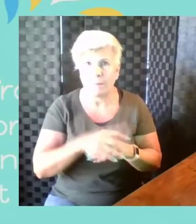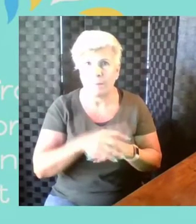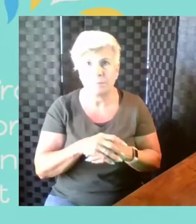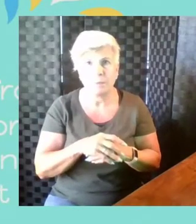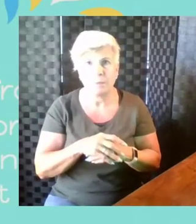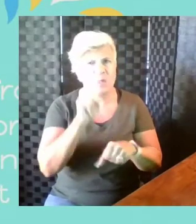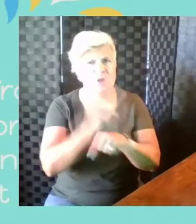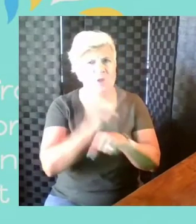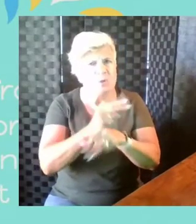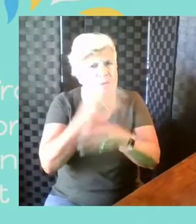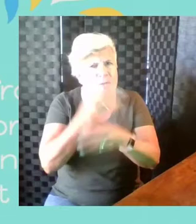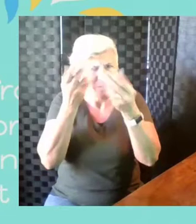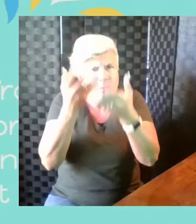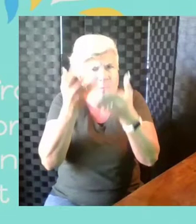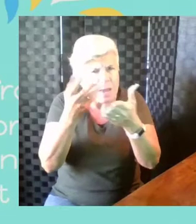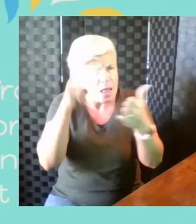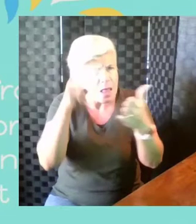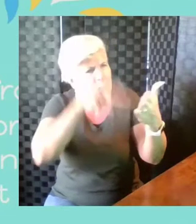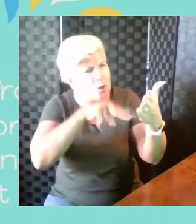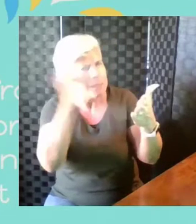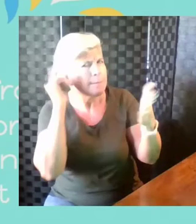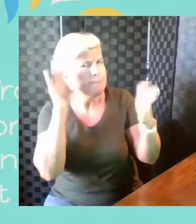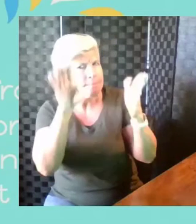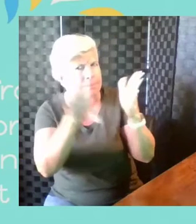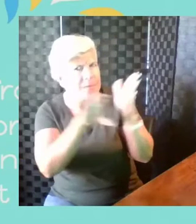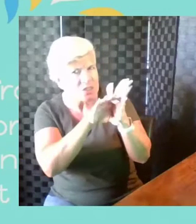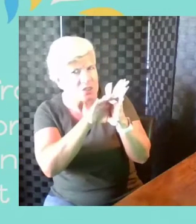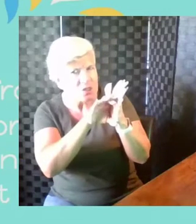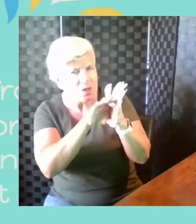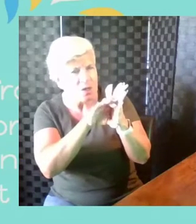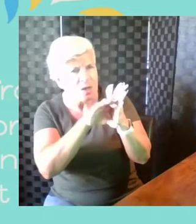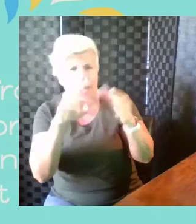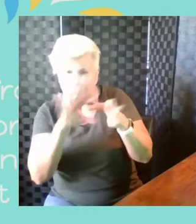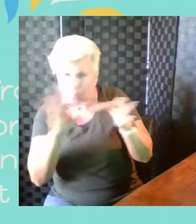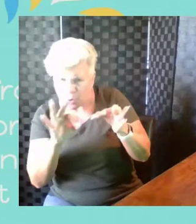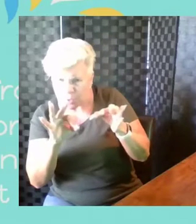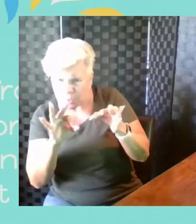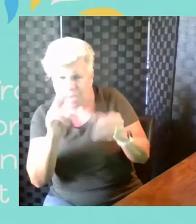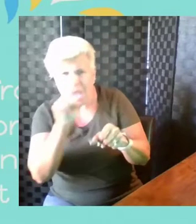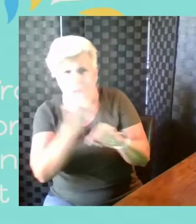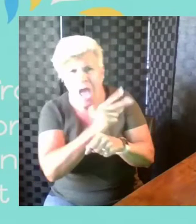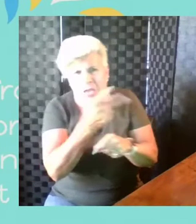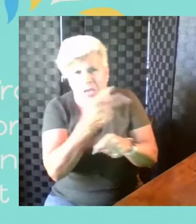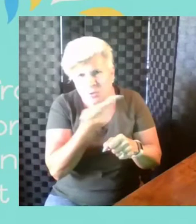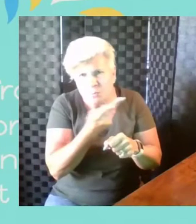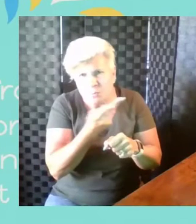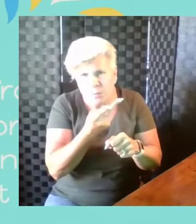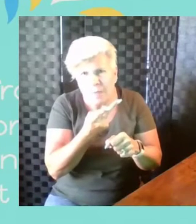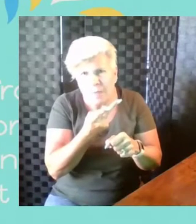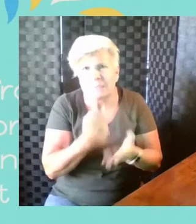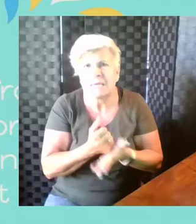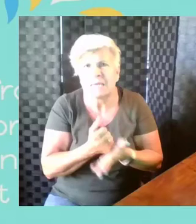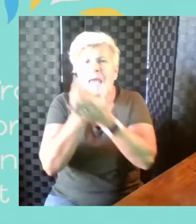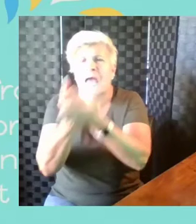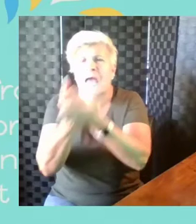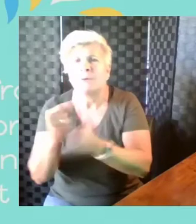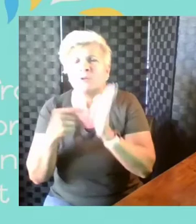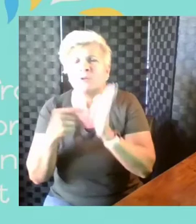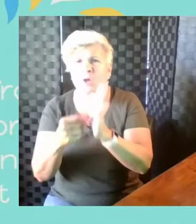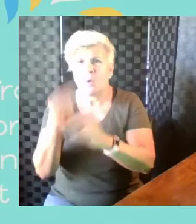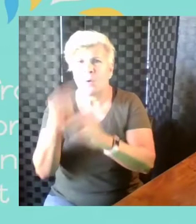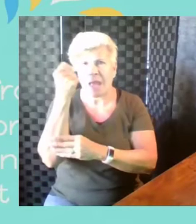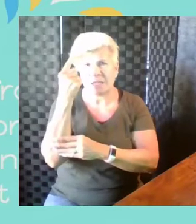states to use information gained from the illustrations and words in a print or digital text to